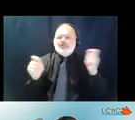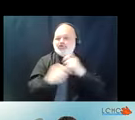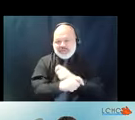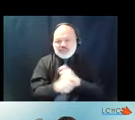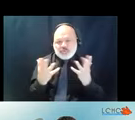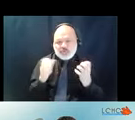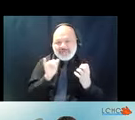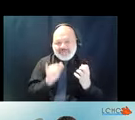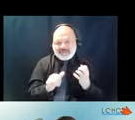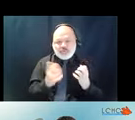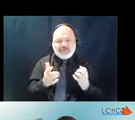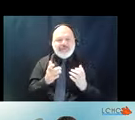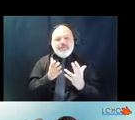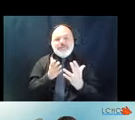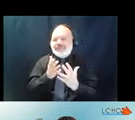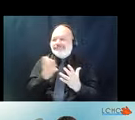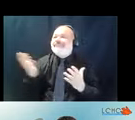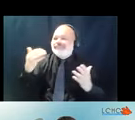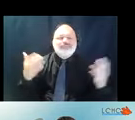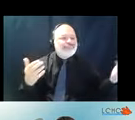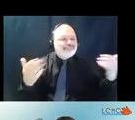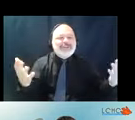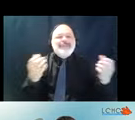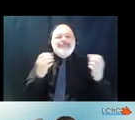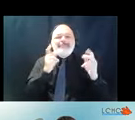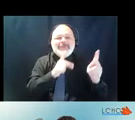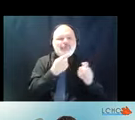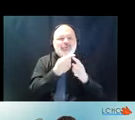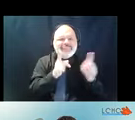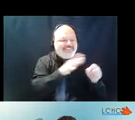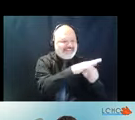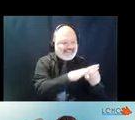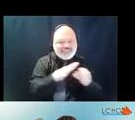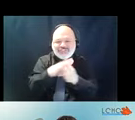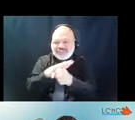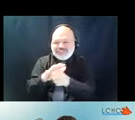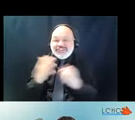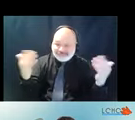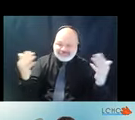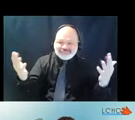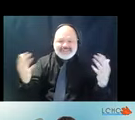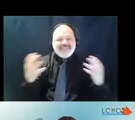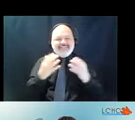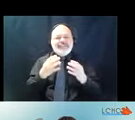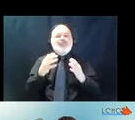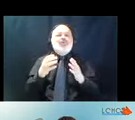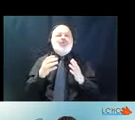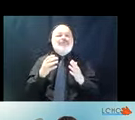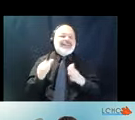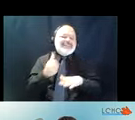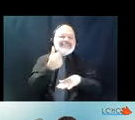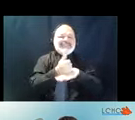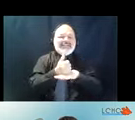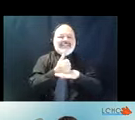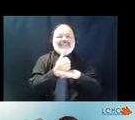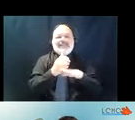together cross-sector stakeholders representing different regions, different issue areas across the state to refine our policy agenda on